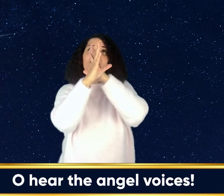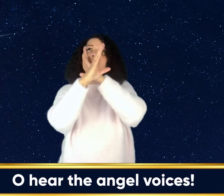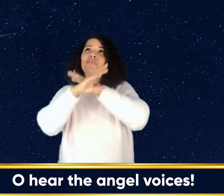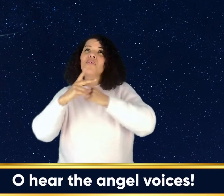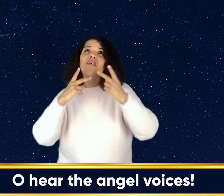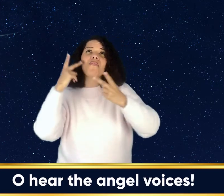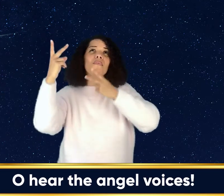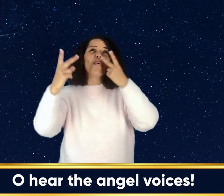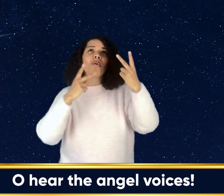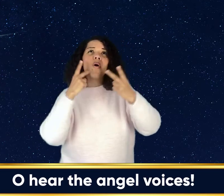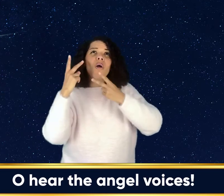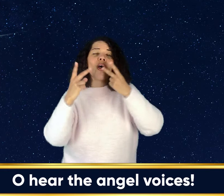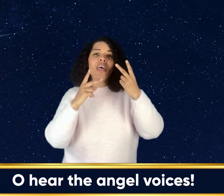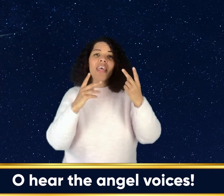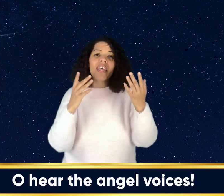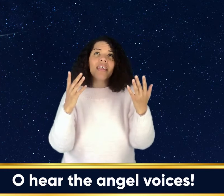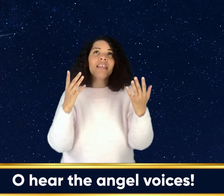hear the angel